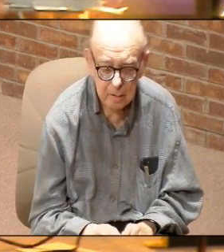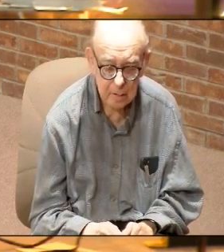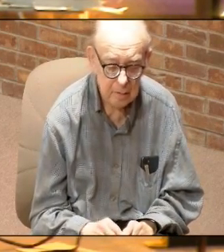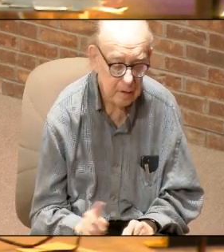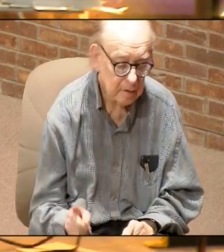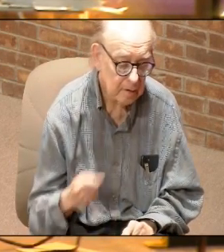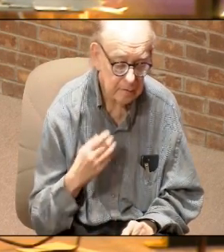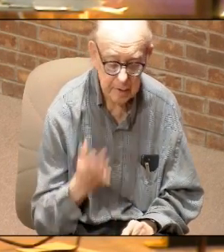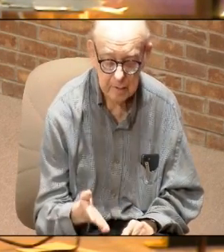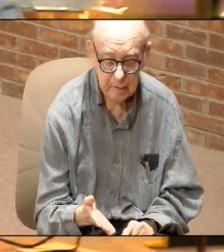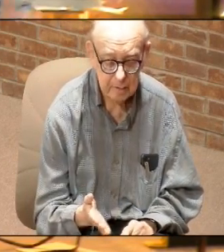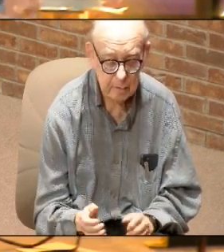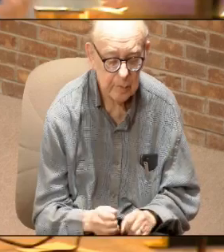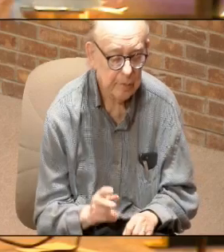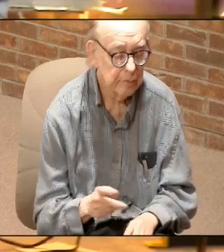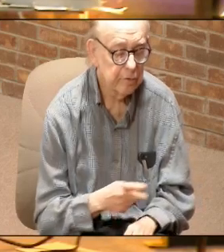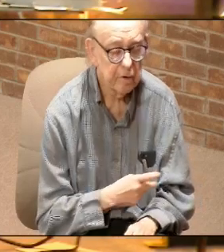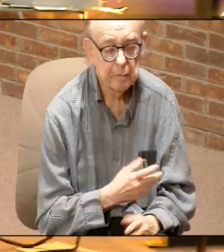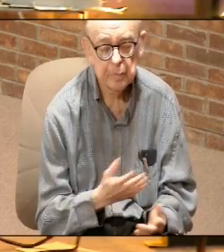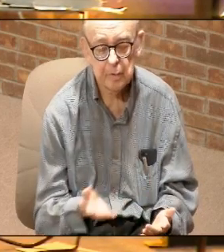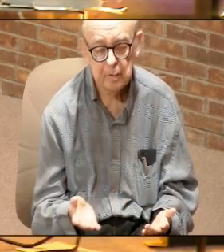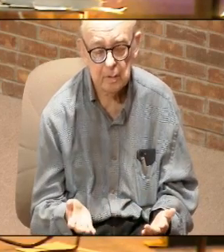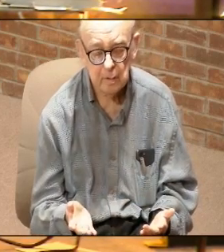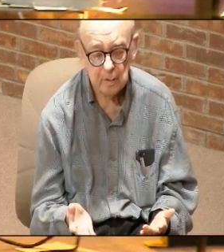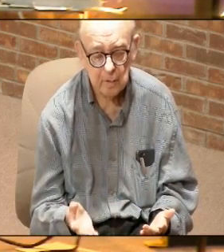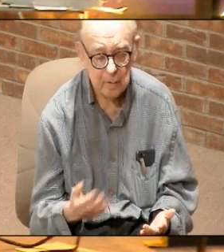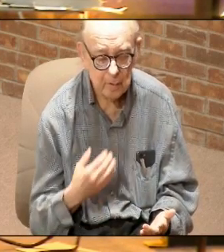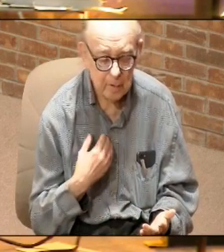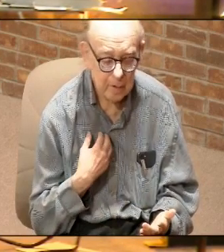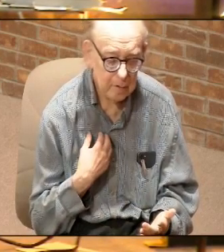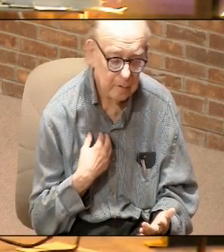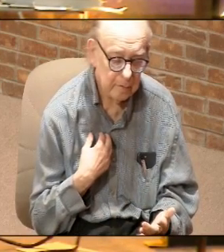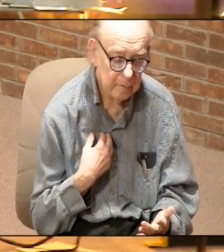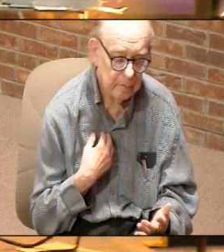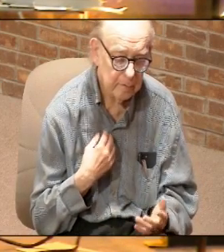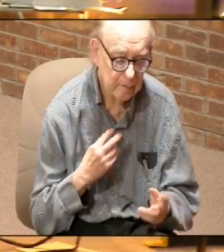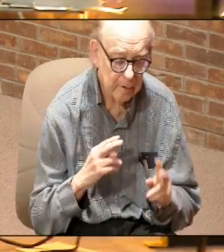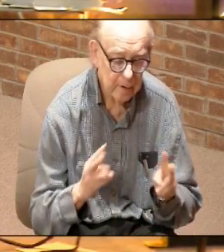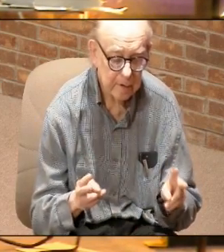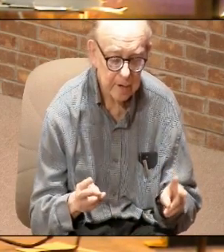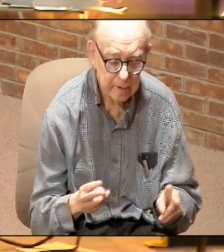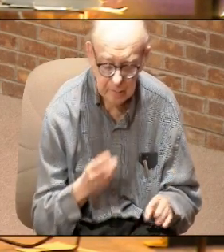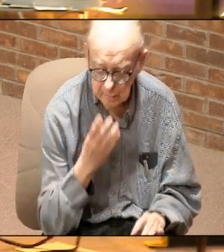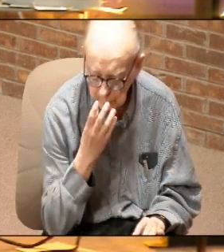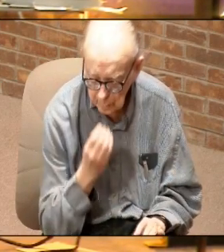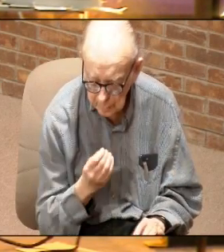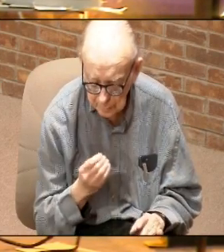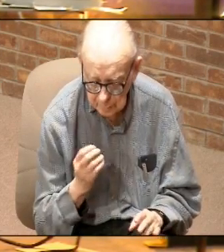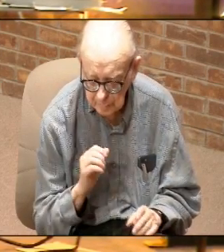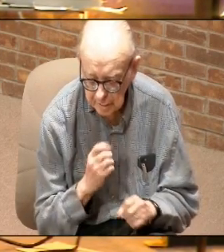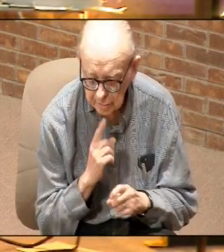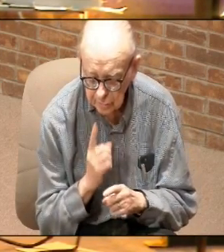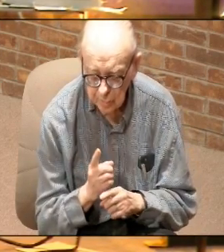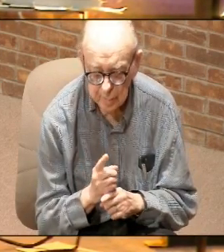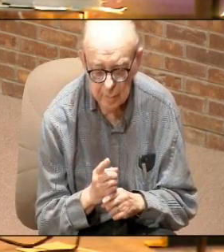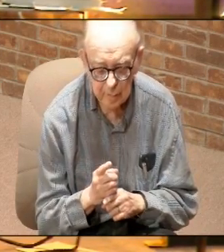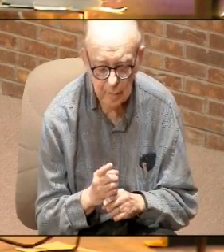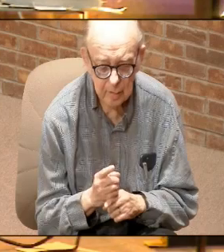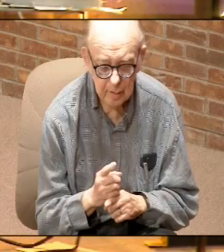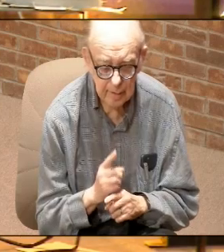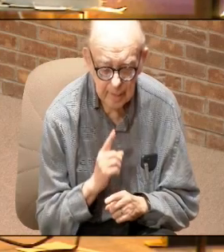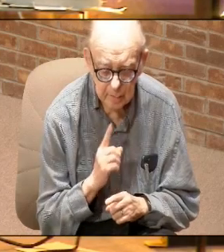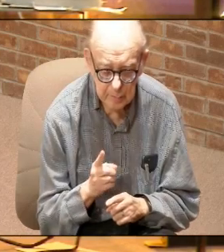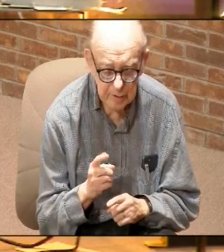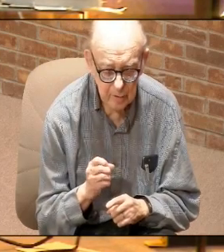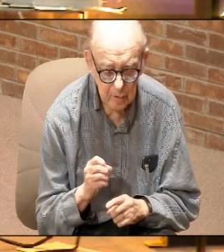We're just going to be out here with these sheep, and we're just kind of going to look out for the wolves and everything and make sure that it's going to